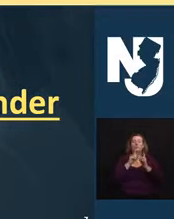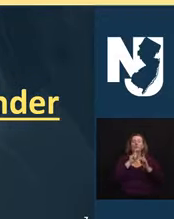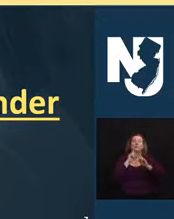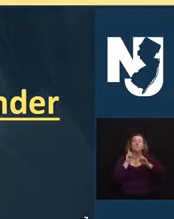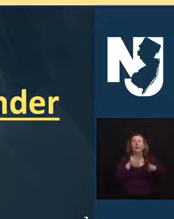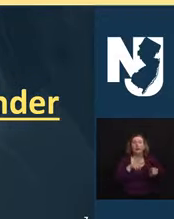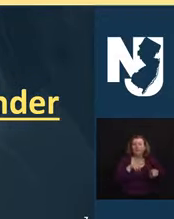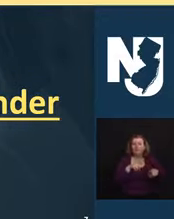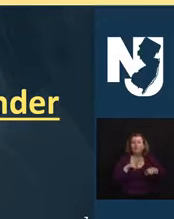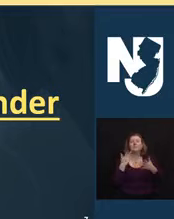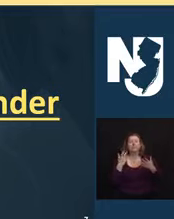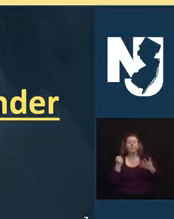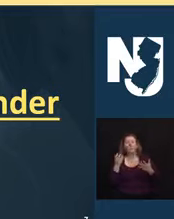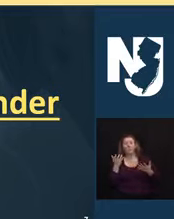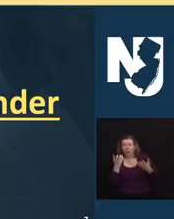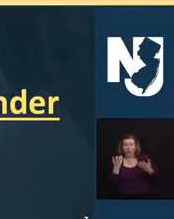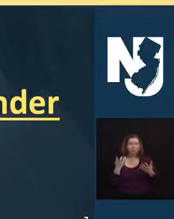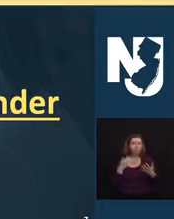website,